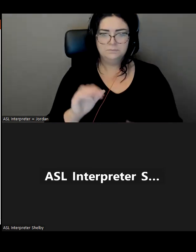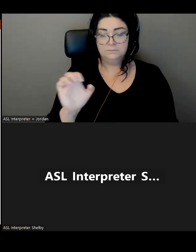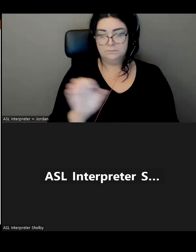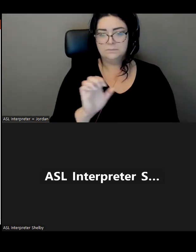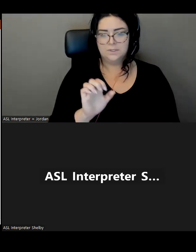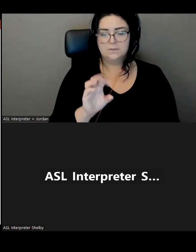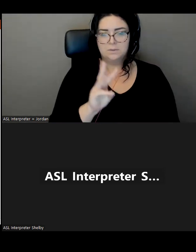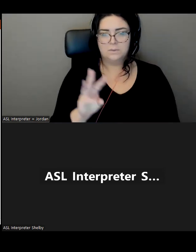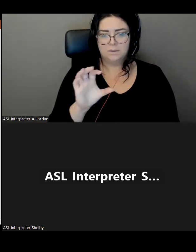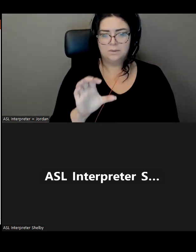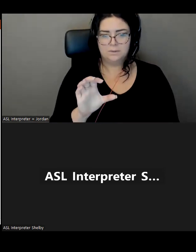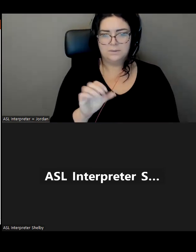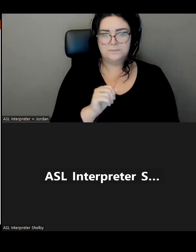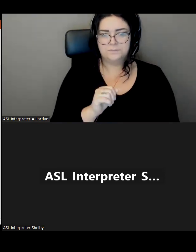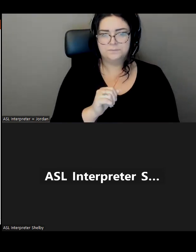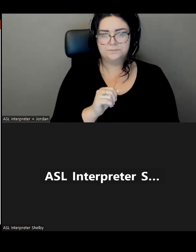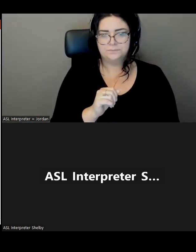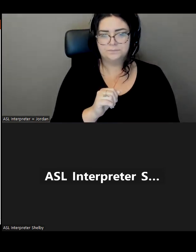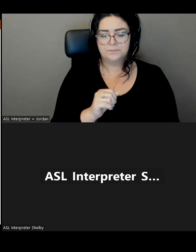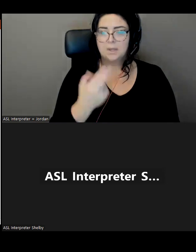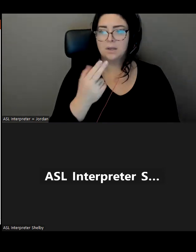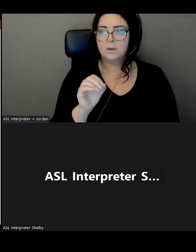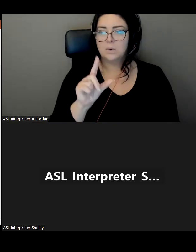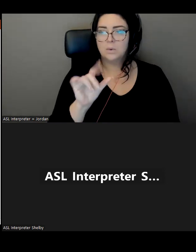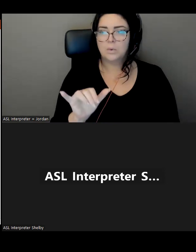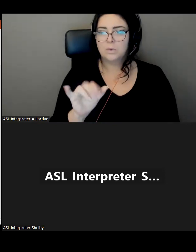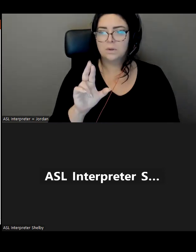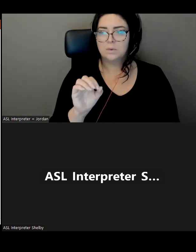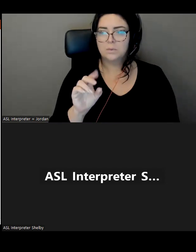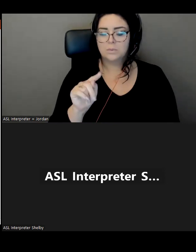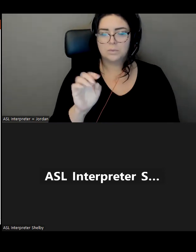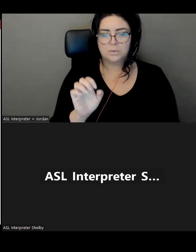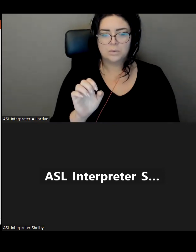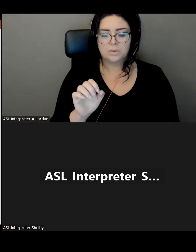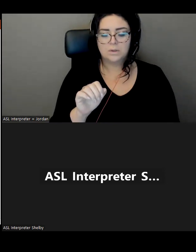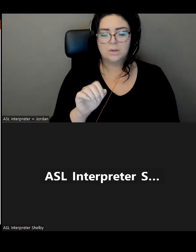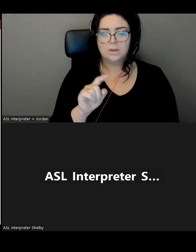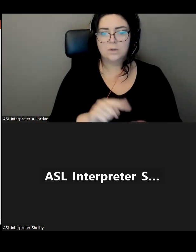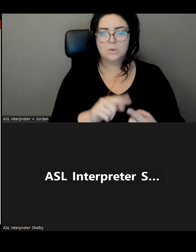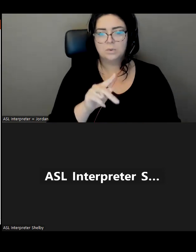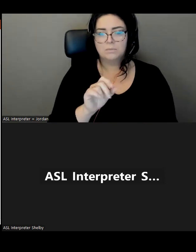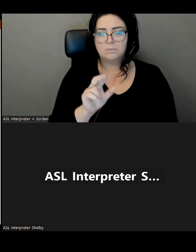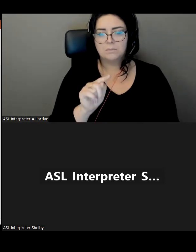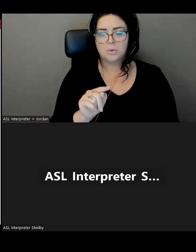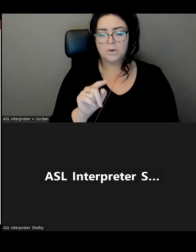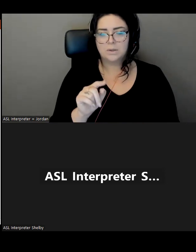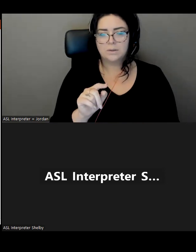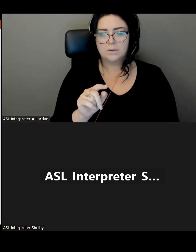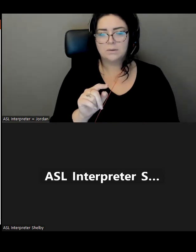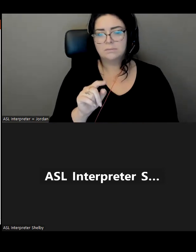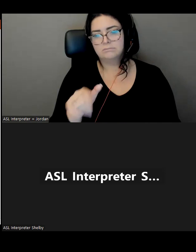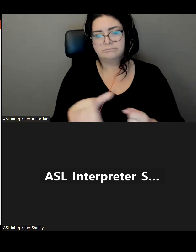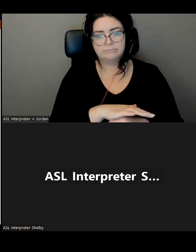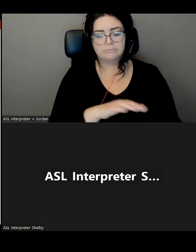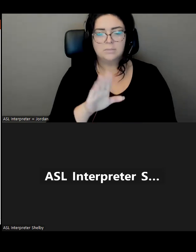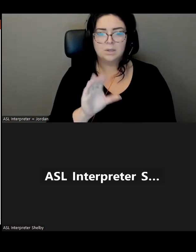Coalition, and that would start in Holyrood and go all the way to Port Blandford and cover the Bonavista